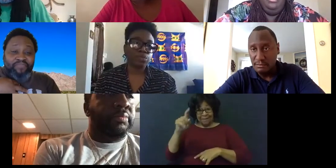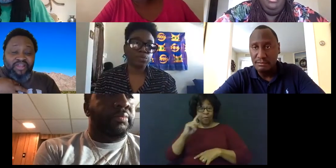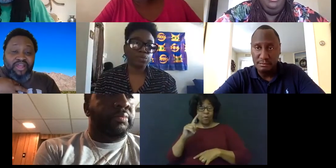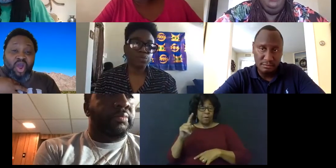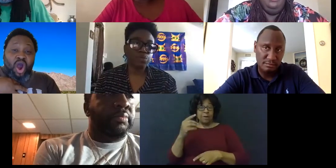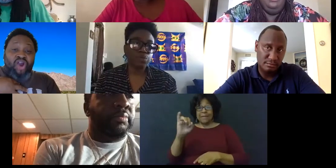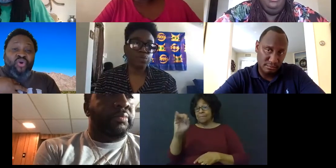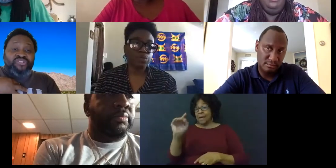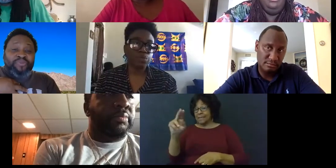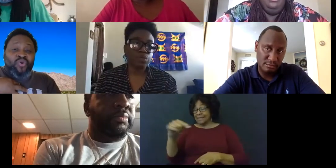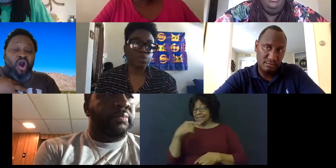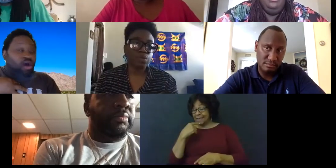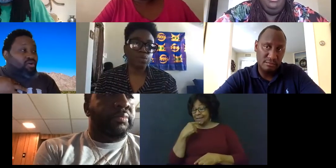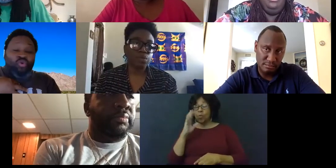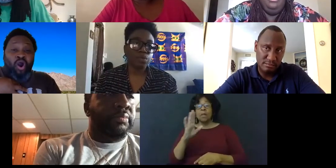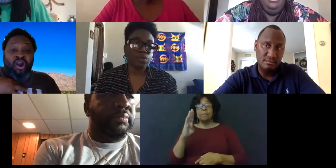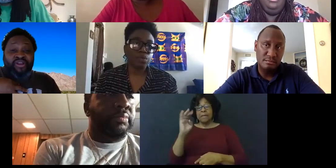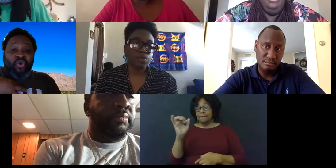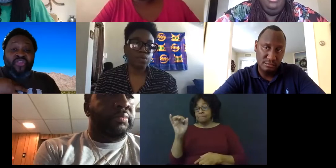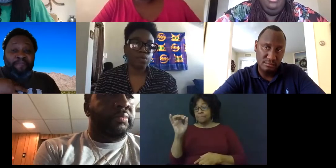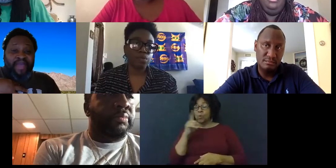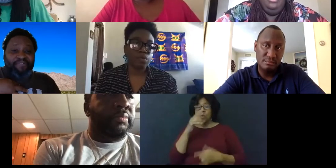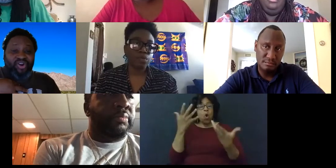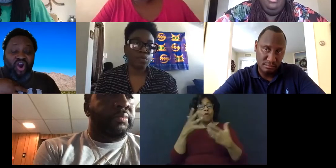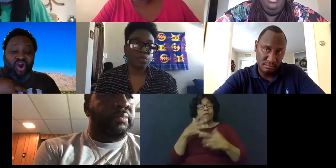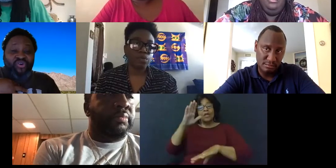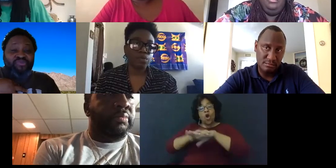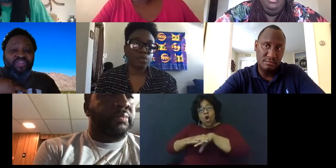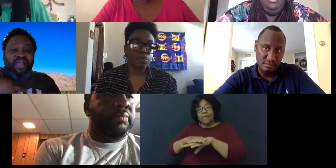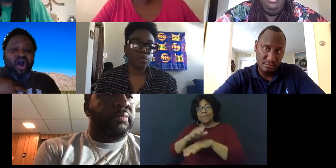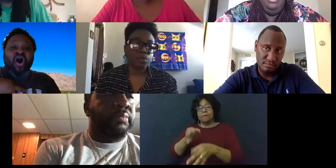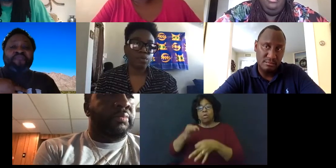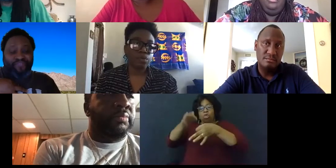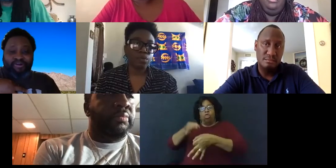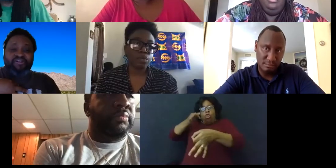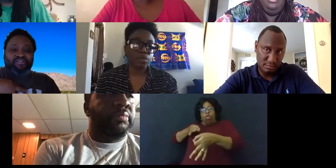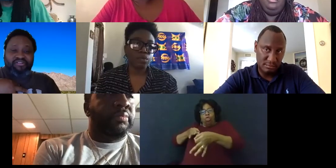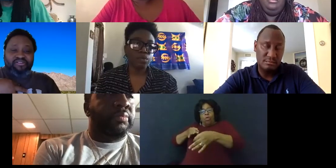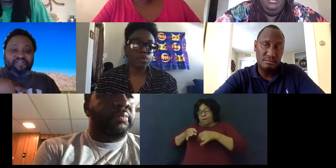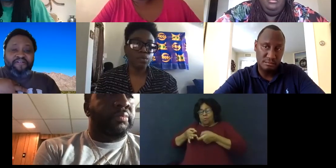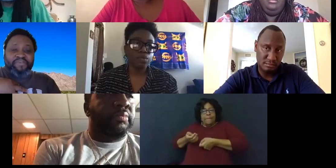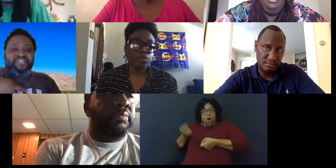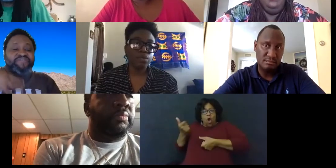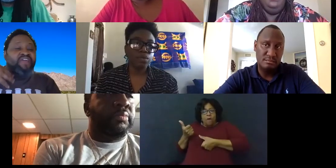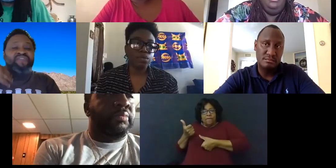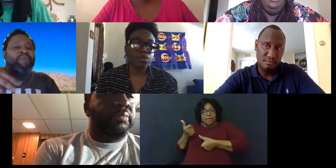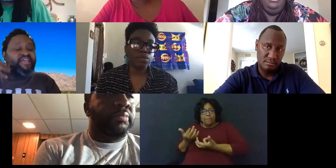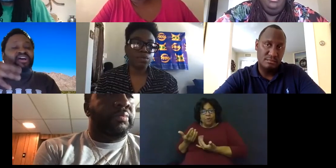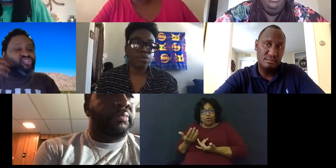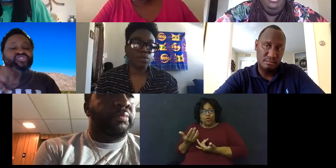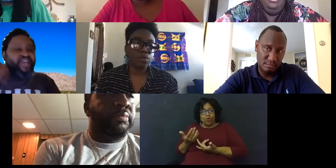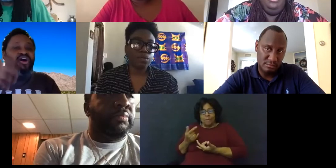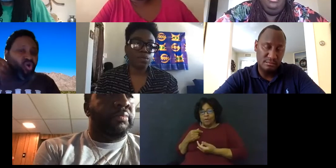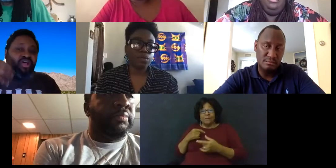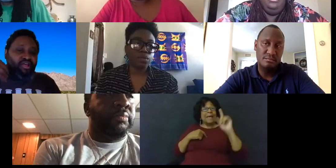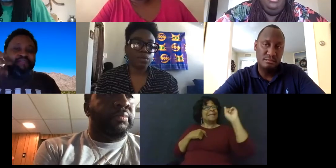said, are going to be, who are already on the back burner, are going to be off the burner because of everybody else